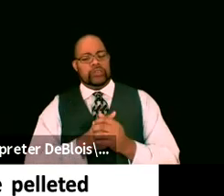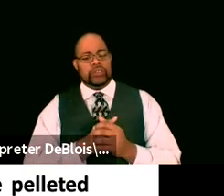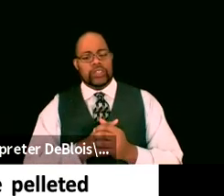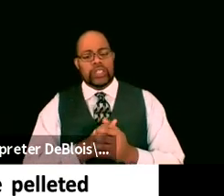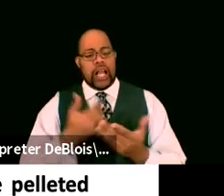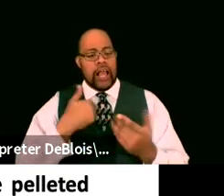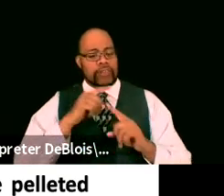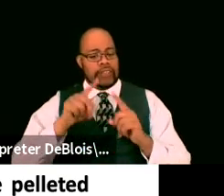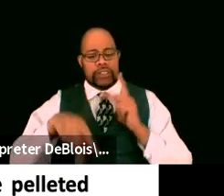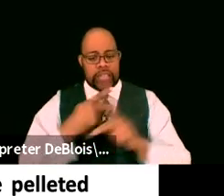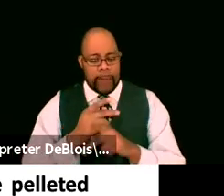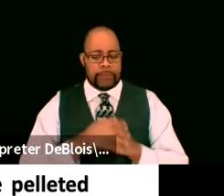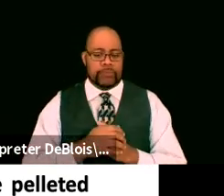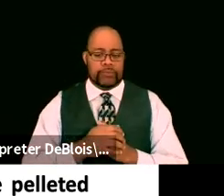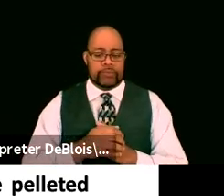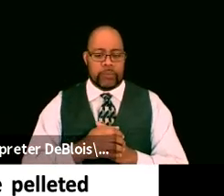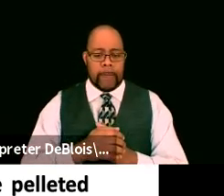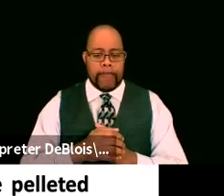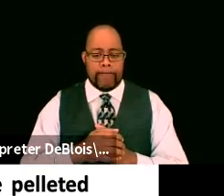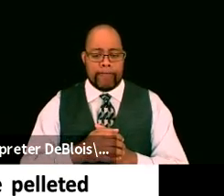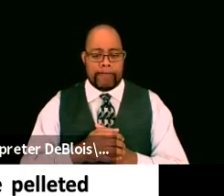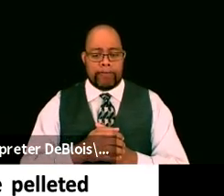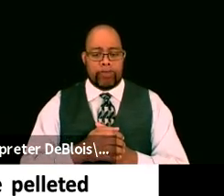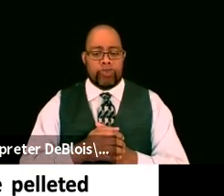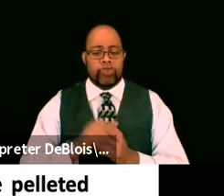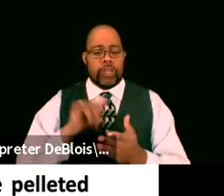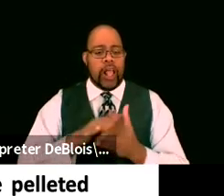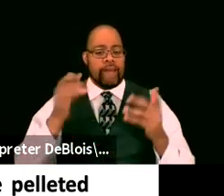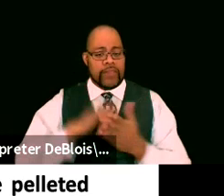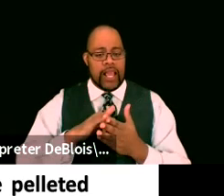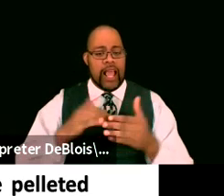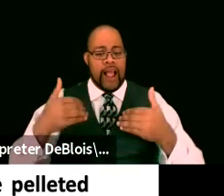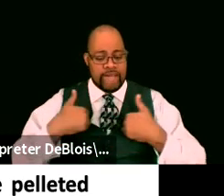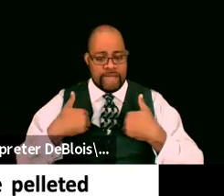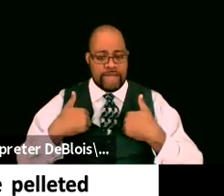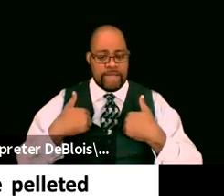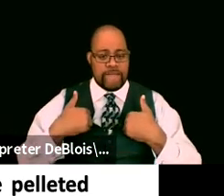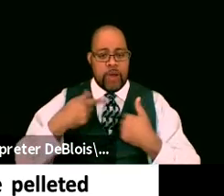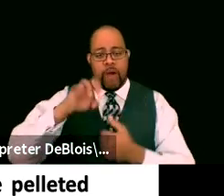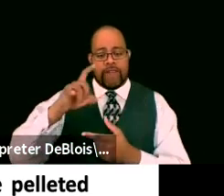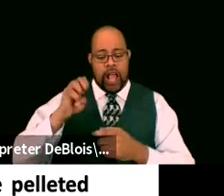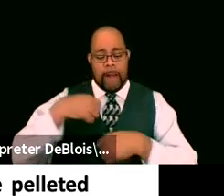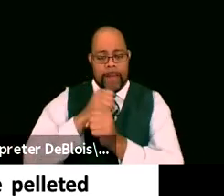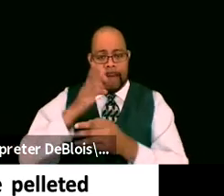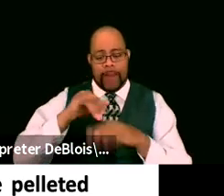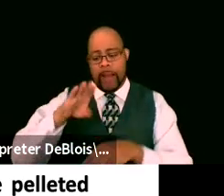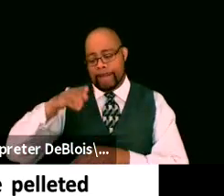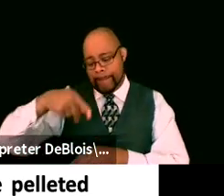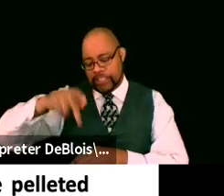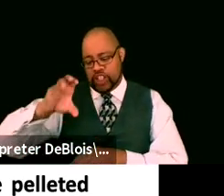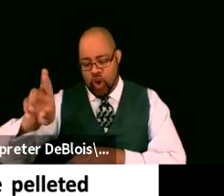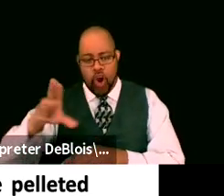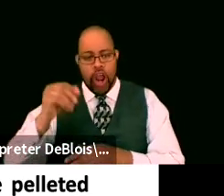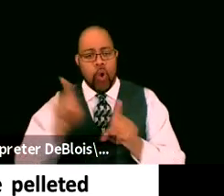MLST types as previous sequencing controls, as a lot of these isolates had profiles generated by PCR, and also